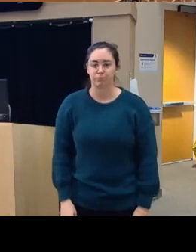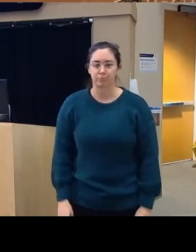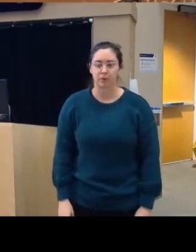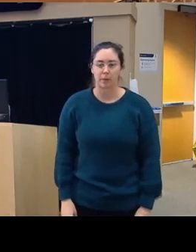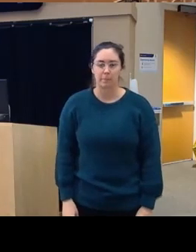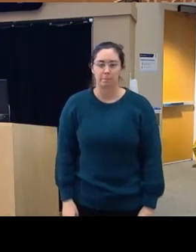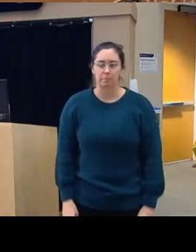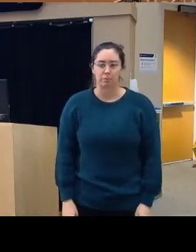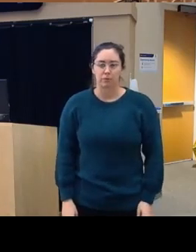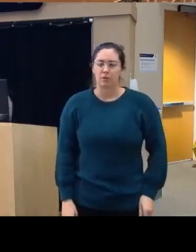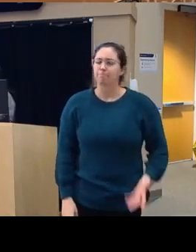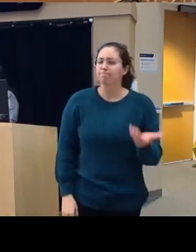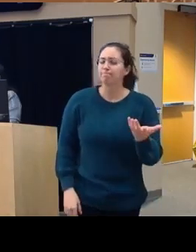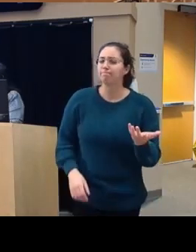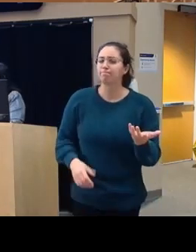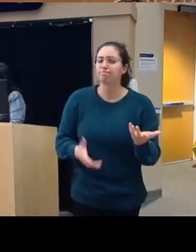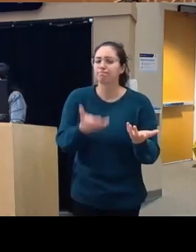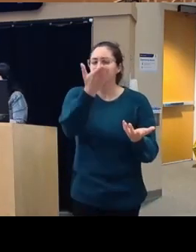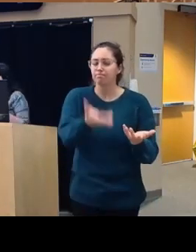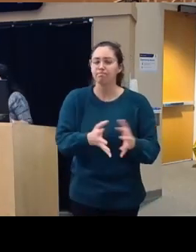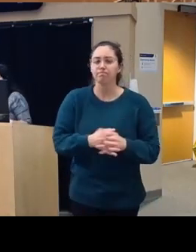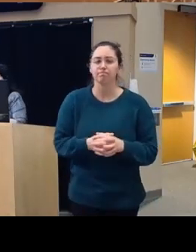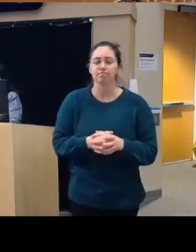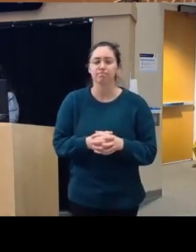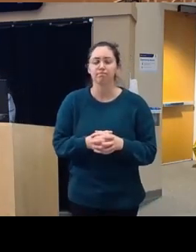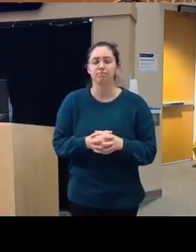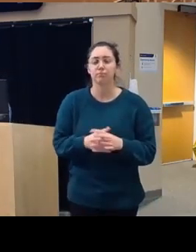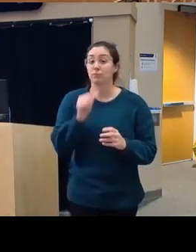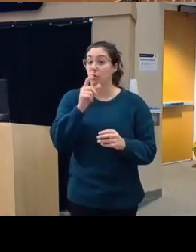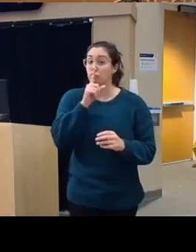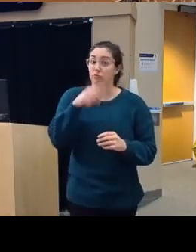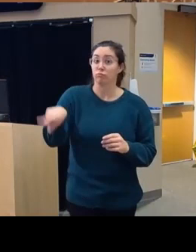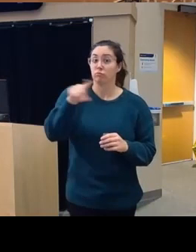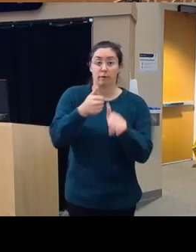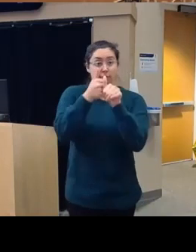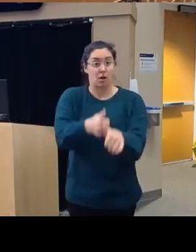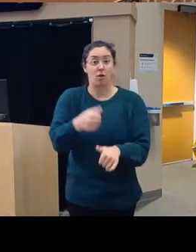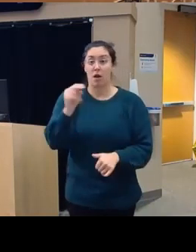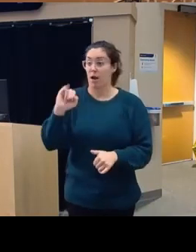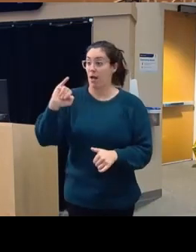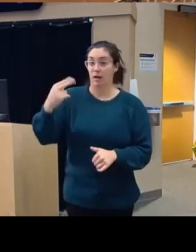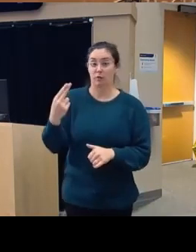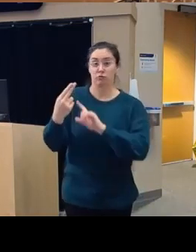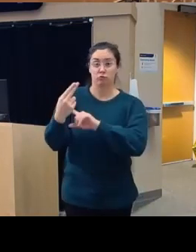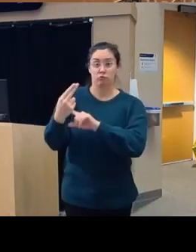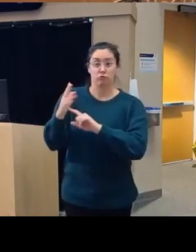so I don't know if anybody follows kind of the NIH and